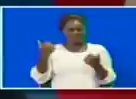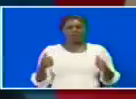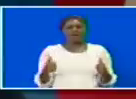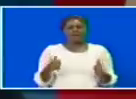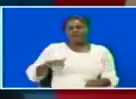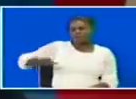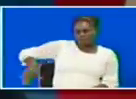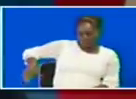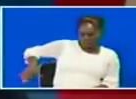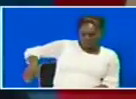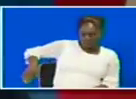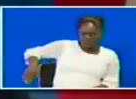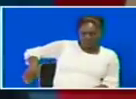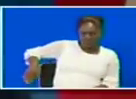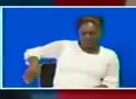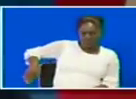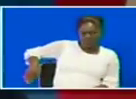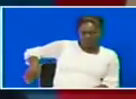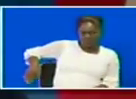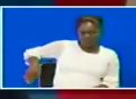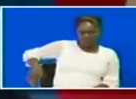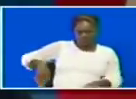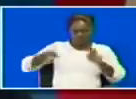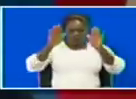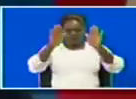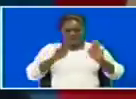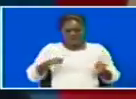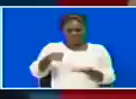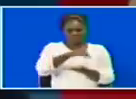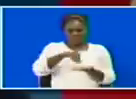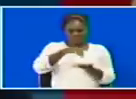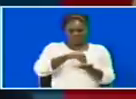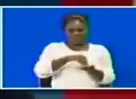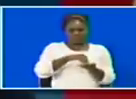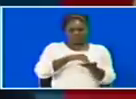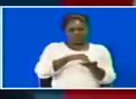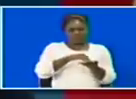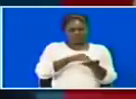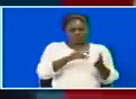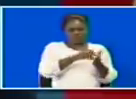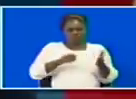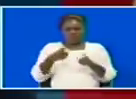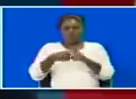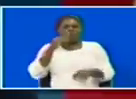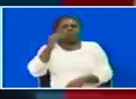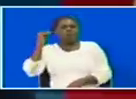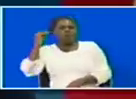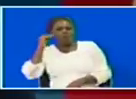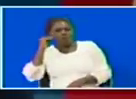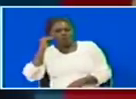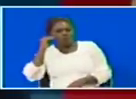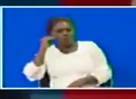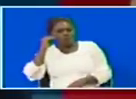left behind the wealth of our middle class has been ripped from their homes and